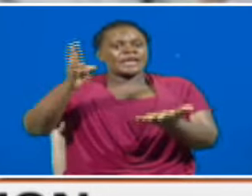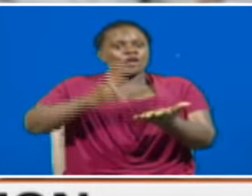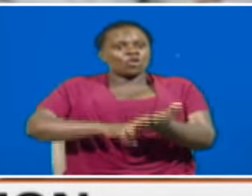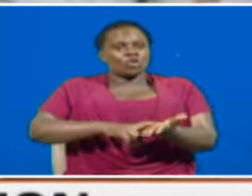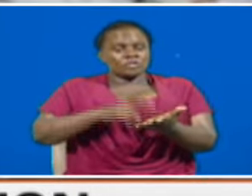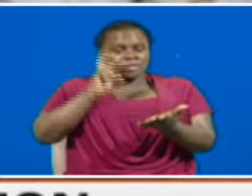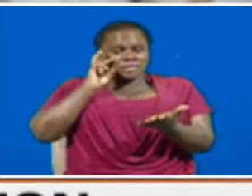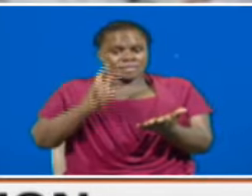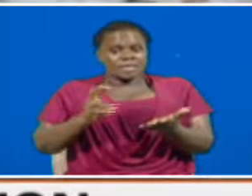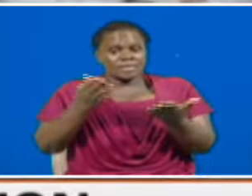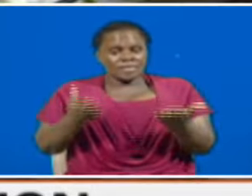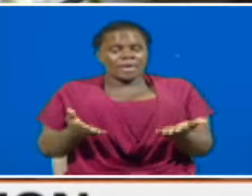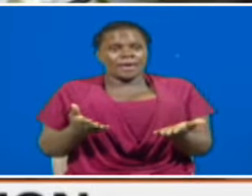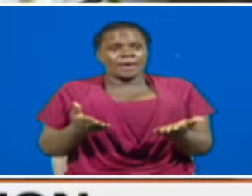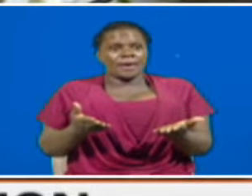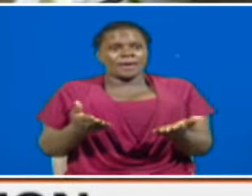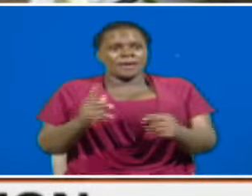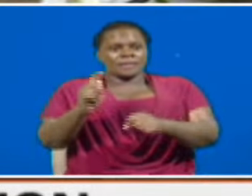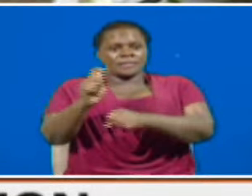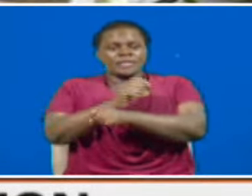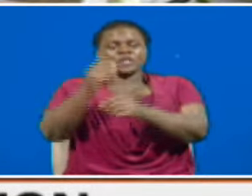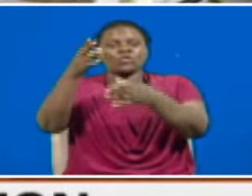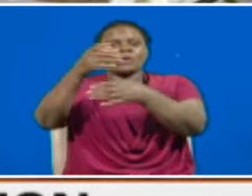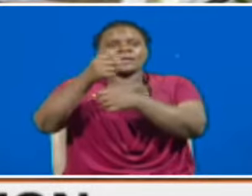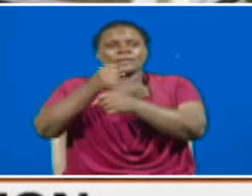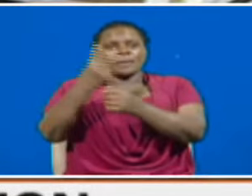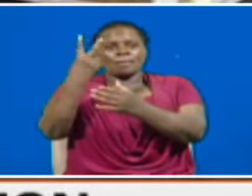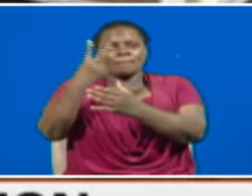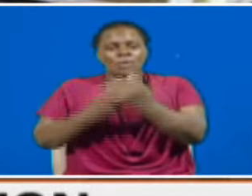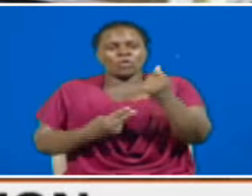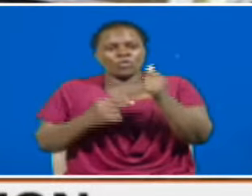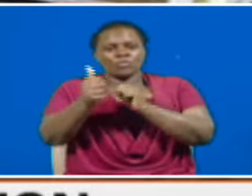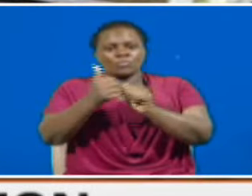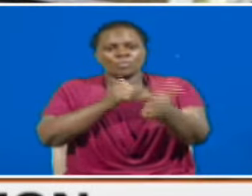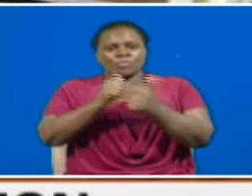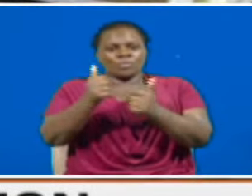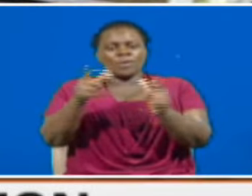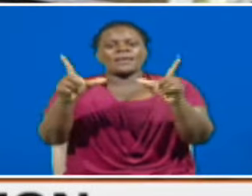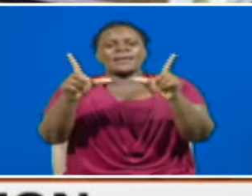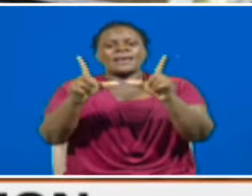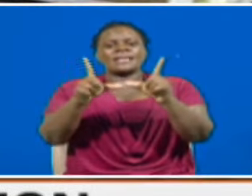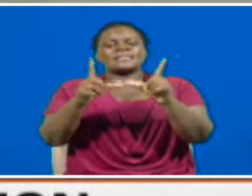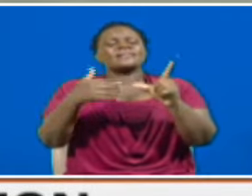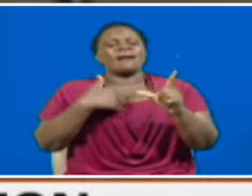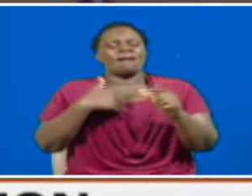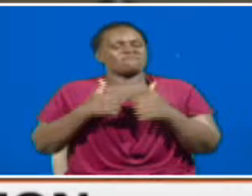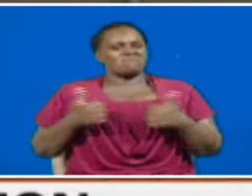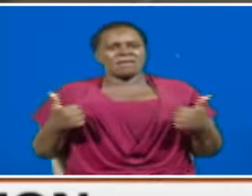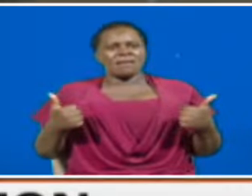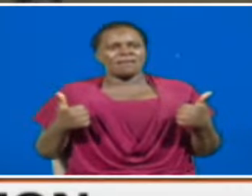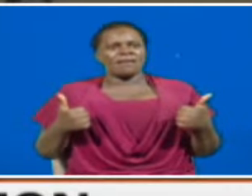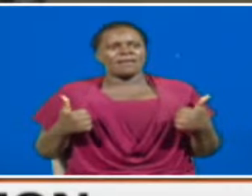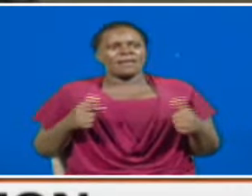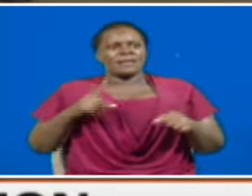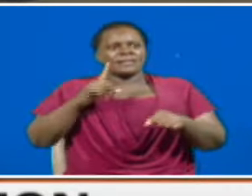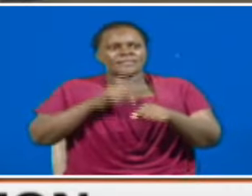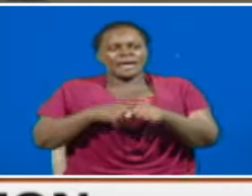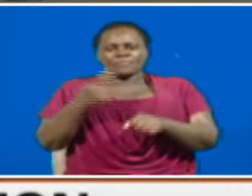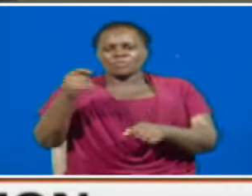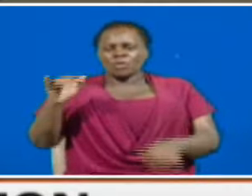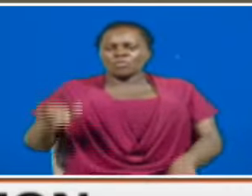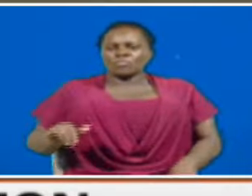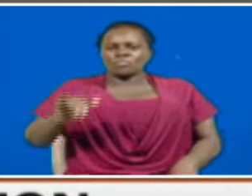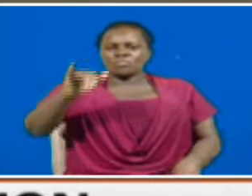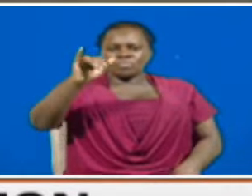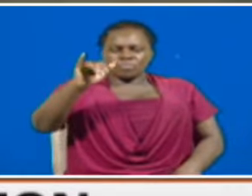to the investigation by the approved training organization, both pilots had valid licenses to operate. While small aircraft